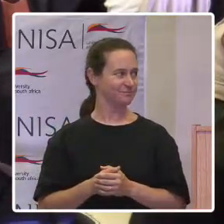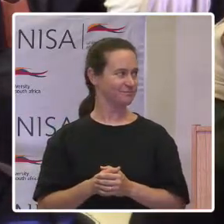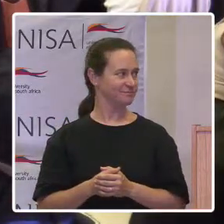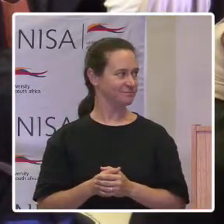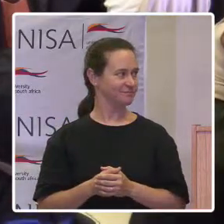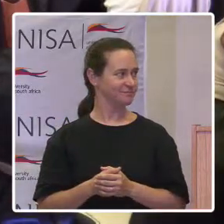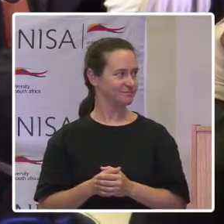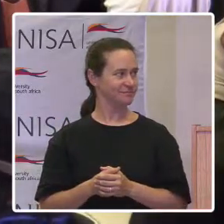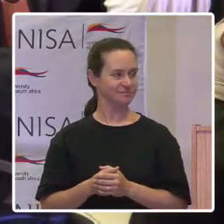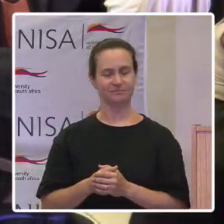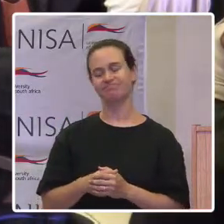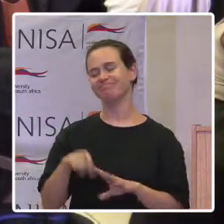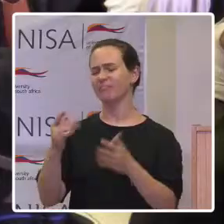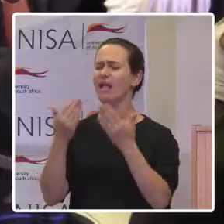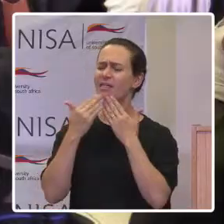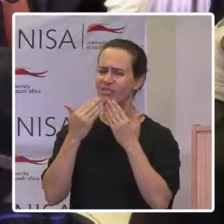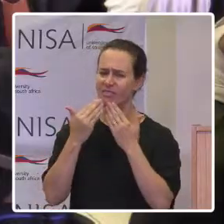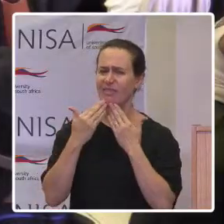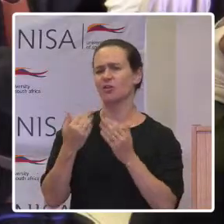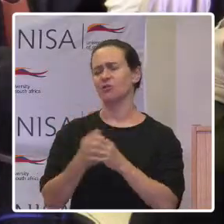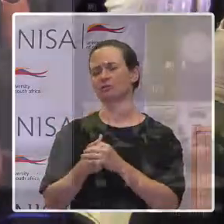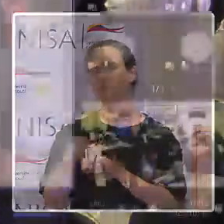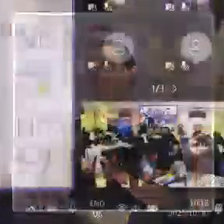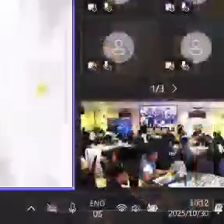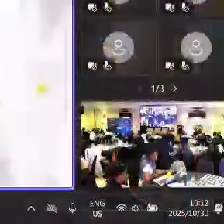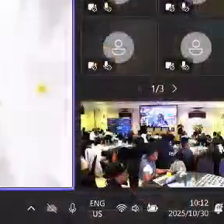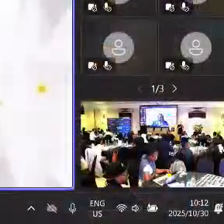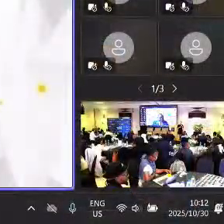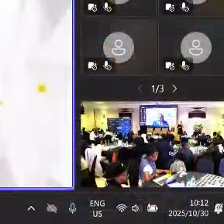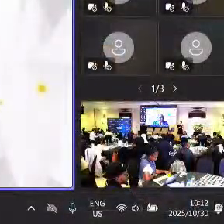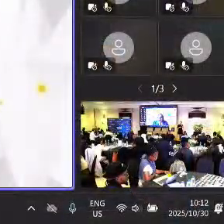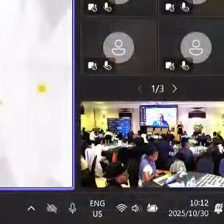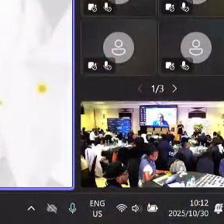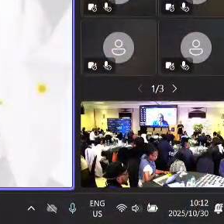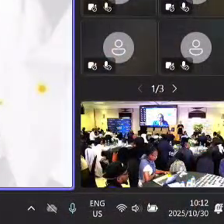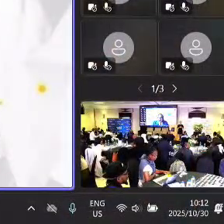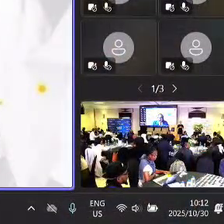so much for this very good question.